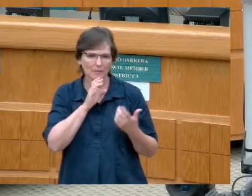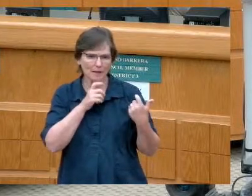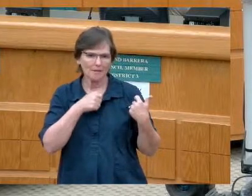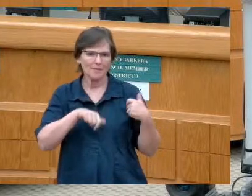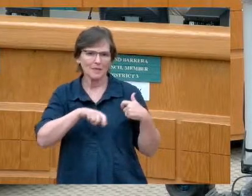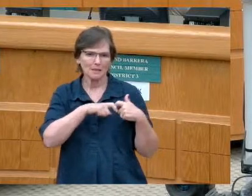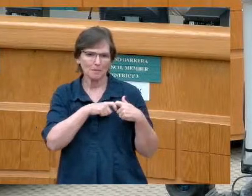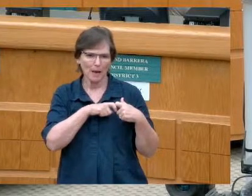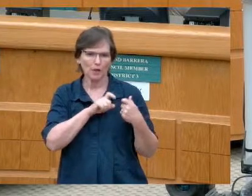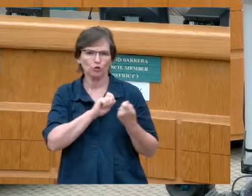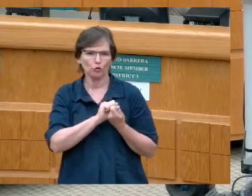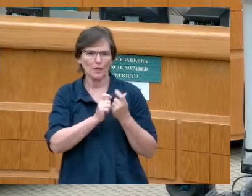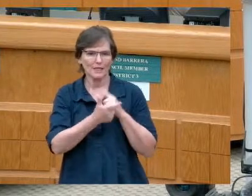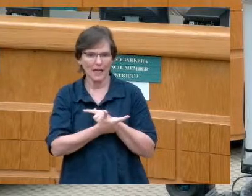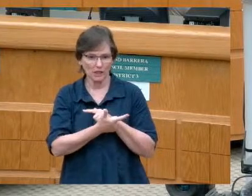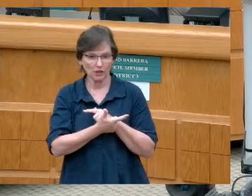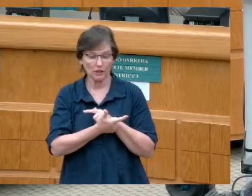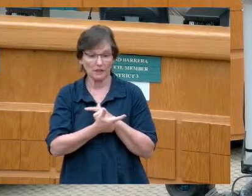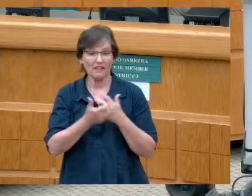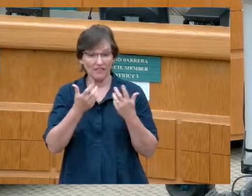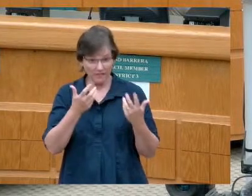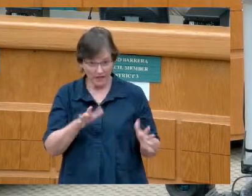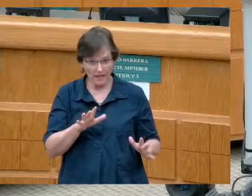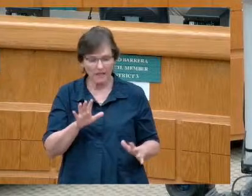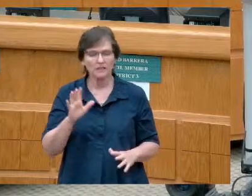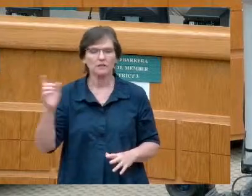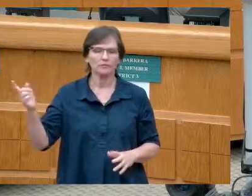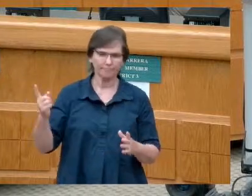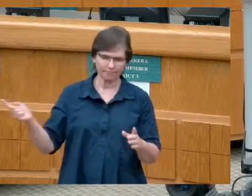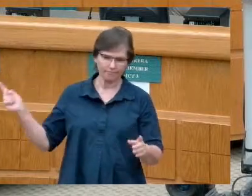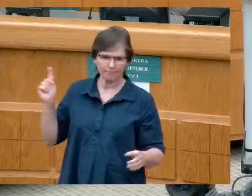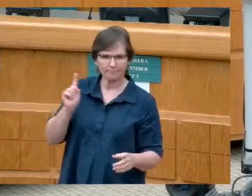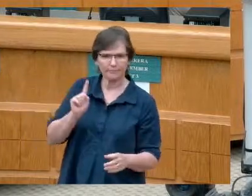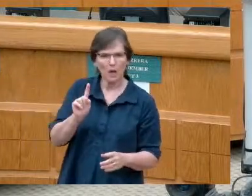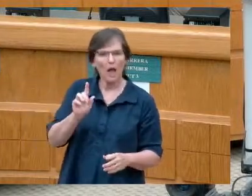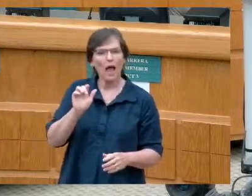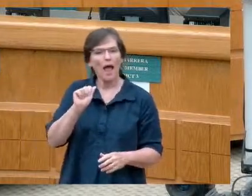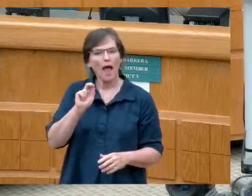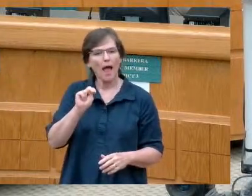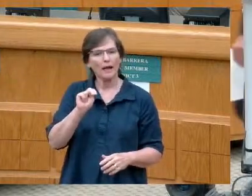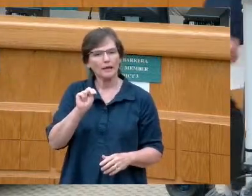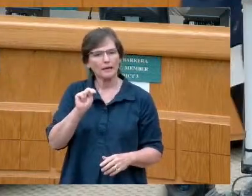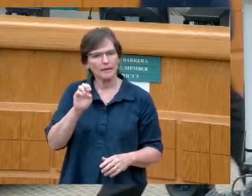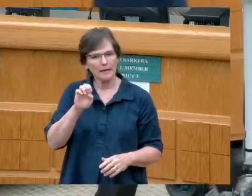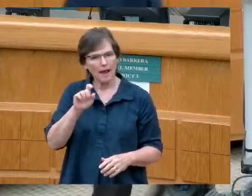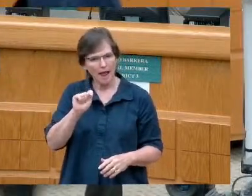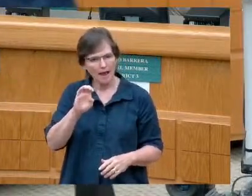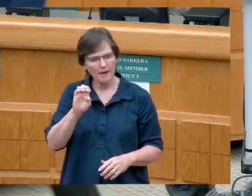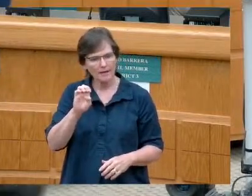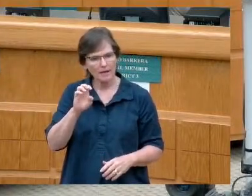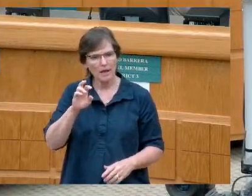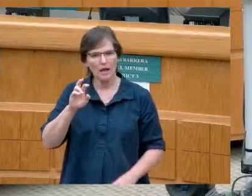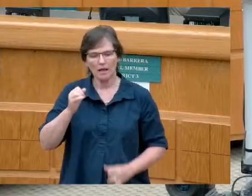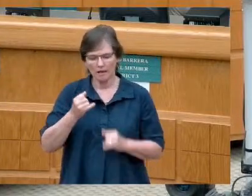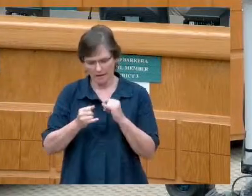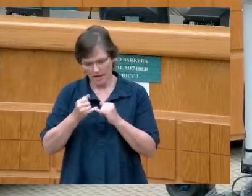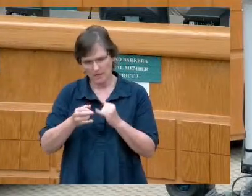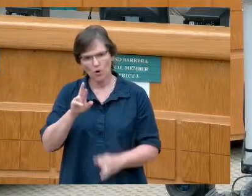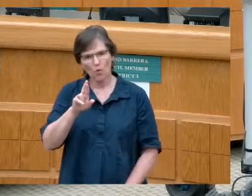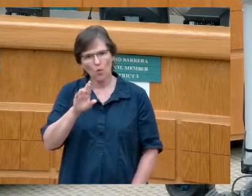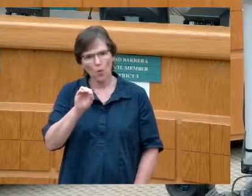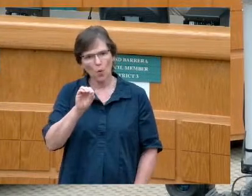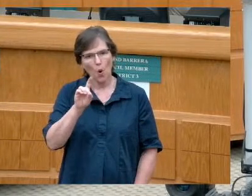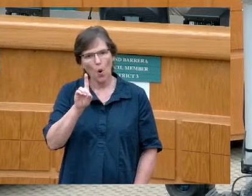and then Annette Rodriguez will be coming up next. Thank you. En las últimas 24 horas se han reportado 231